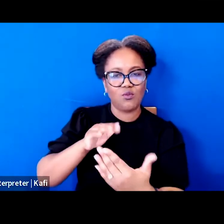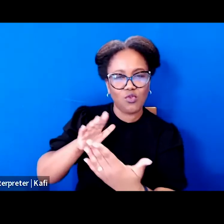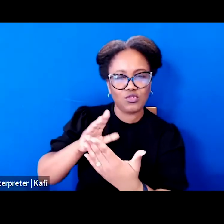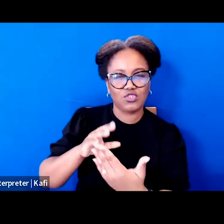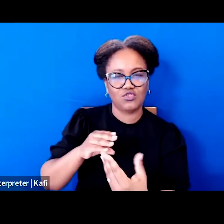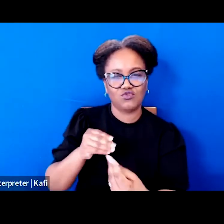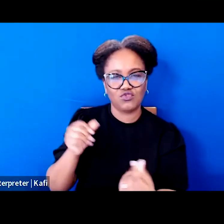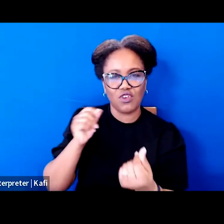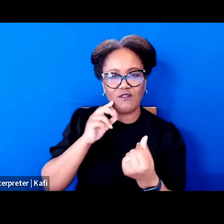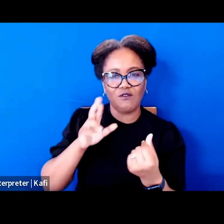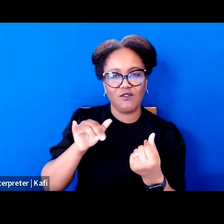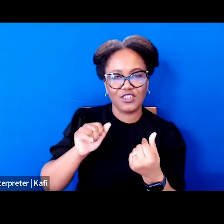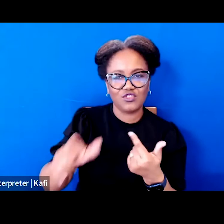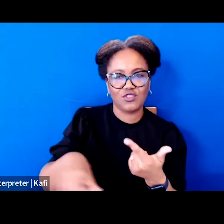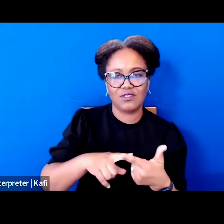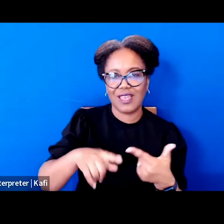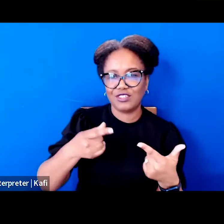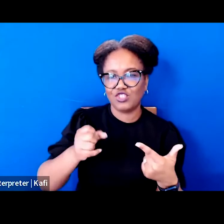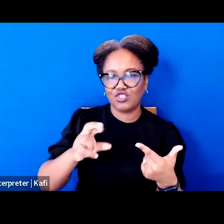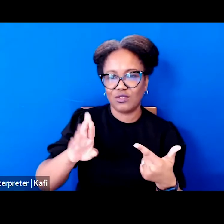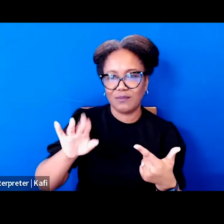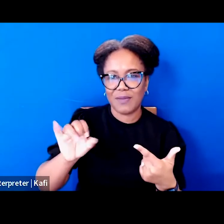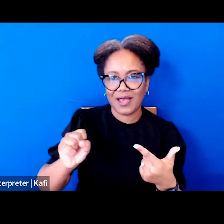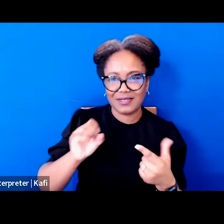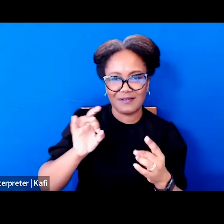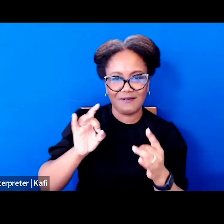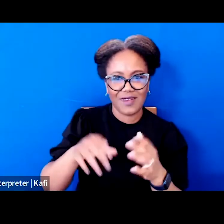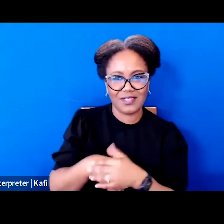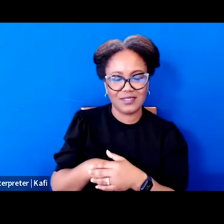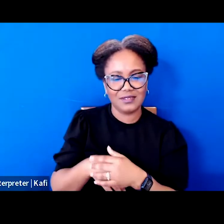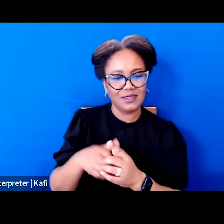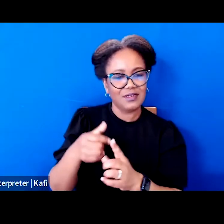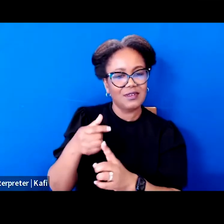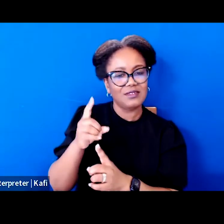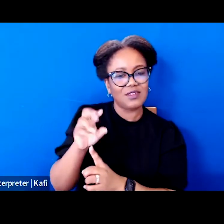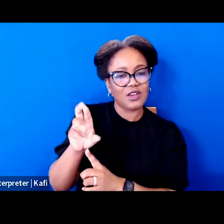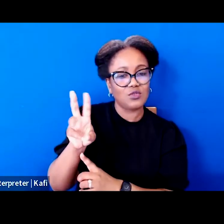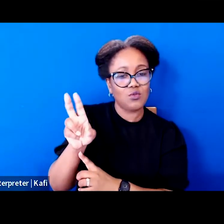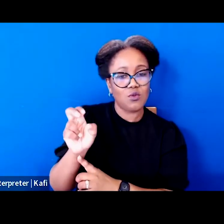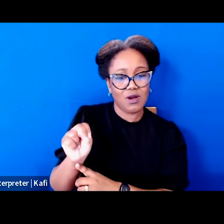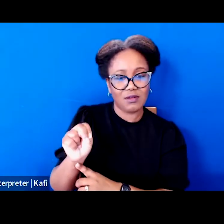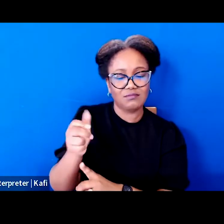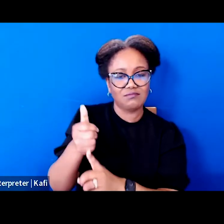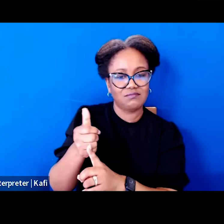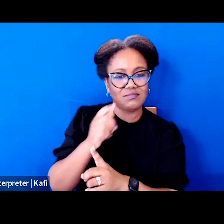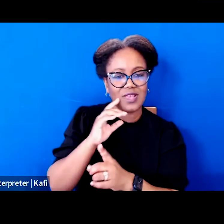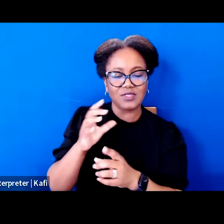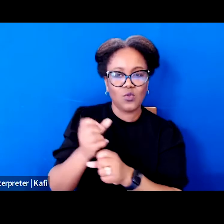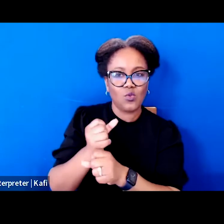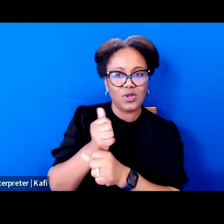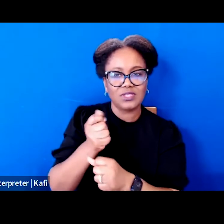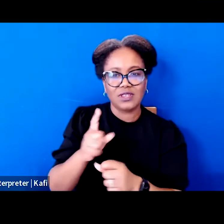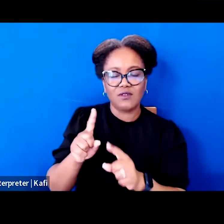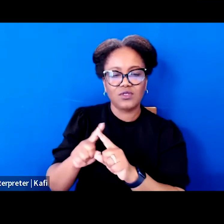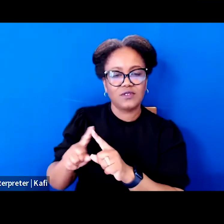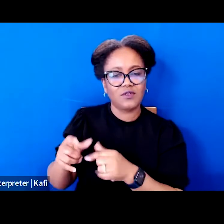former National Science Foundation Fellow, and a recipient of numerous awards, including the 2021 California Asian